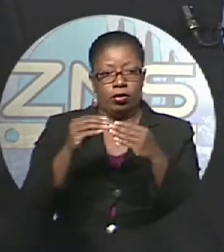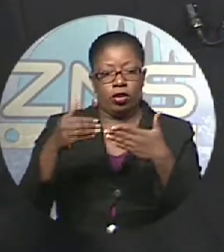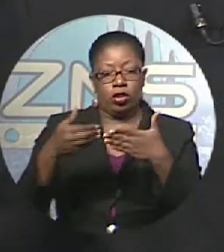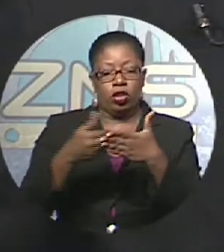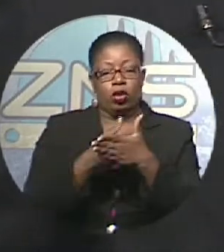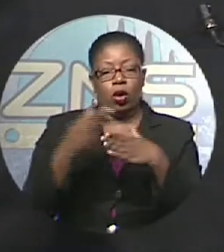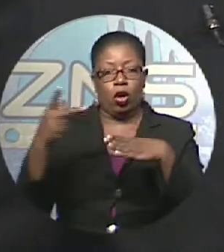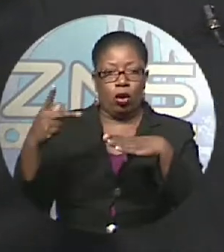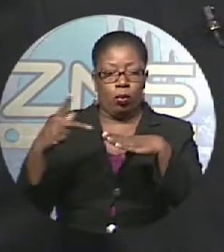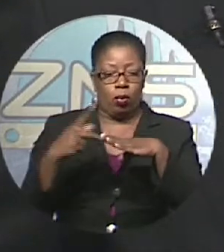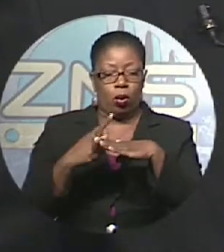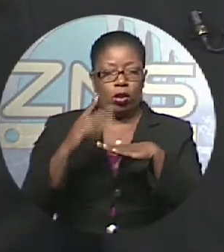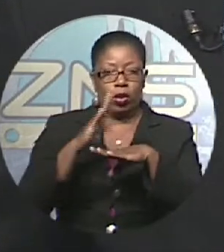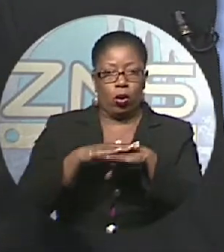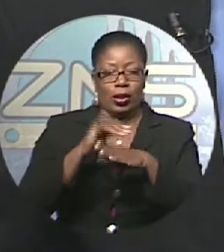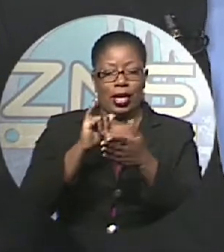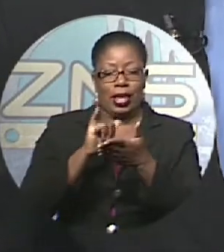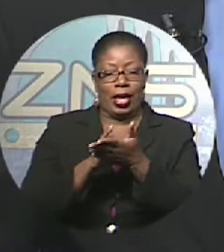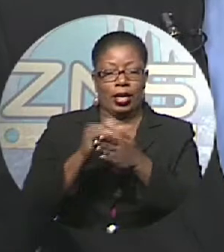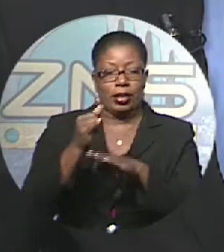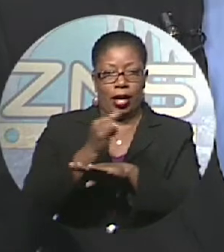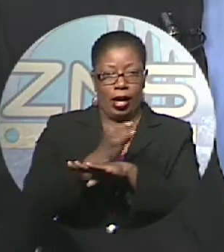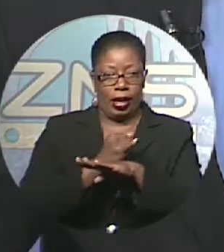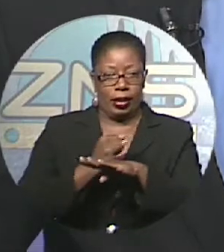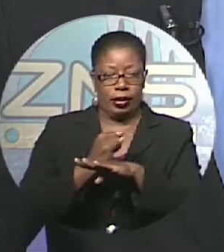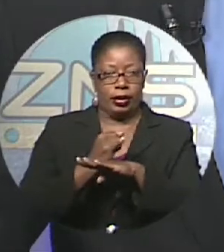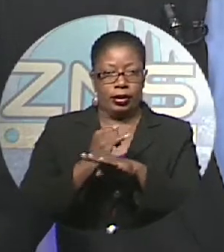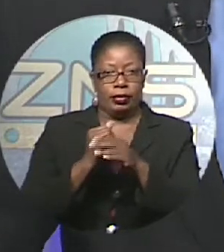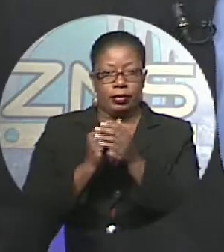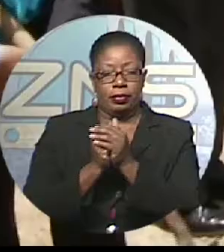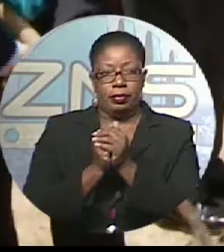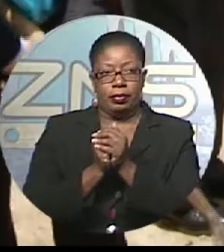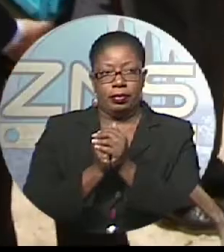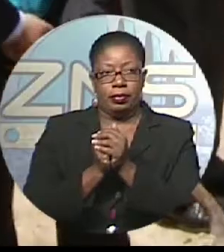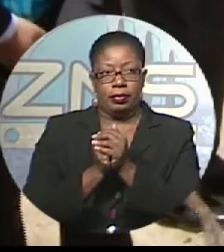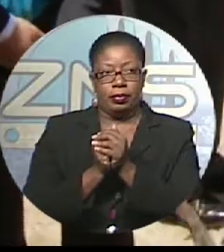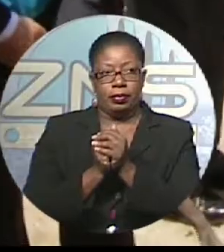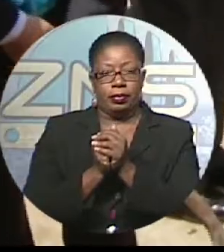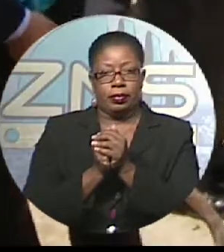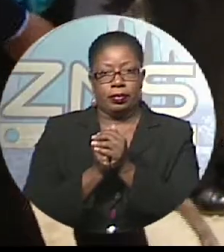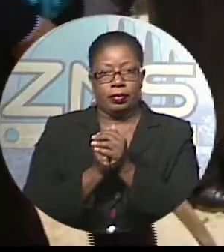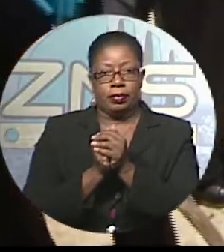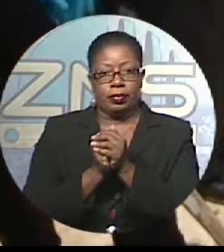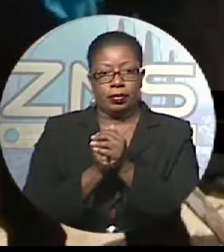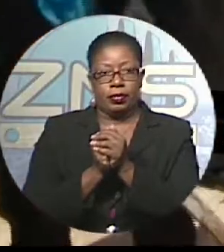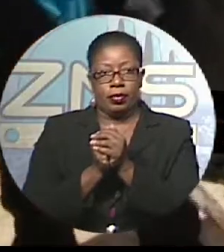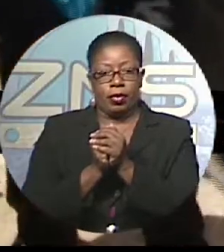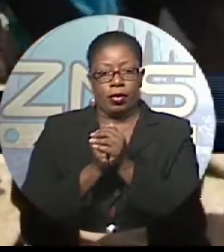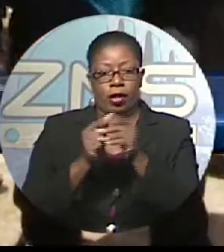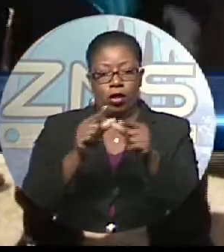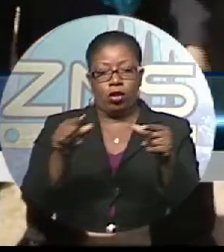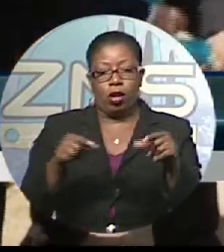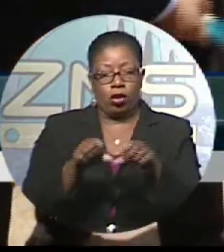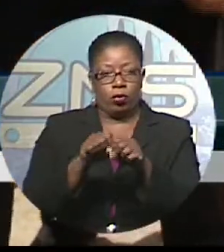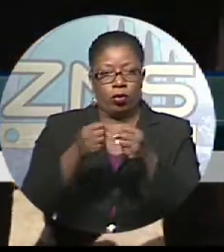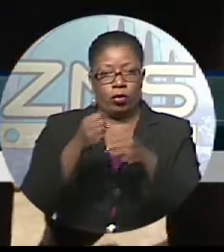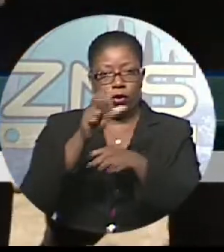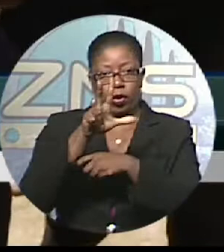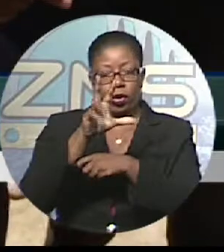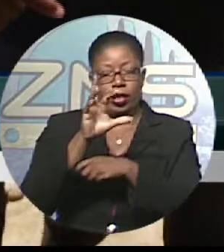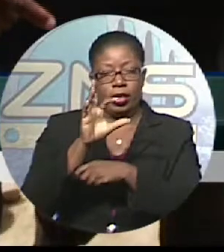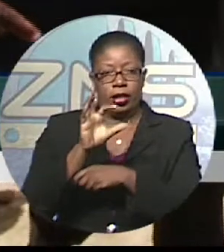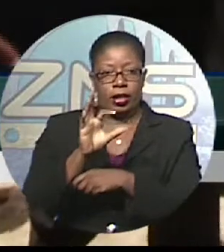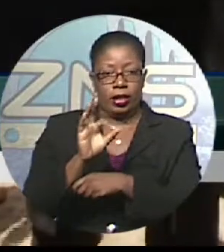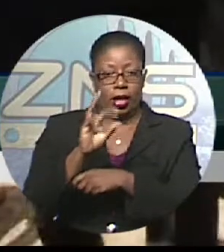port on that island. Janae Noel Ferguson reports from Abaco Tonight. Ground was broken for a $39 million